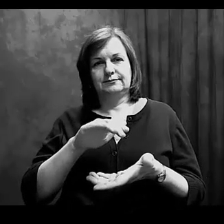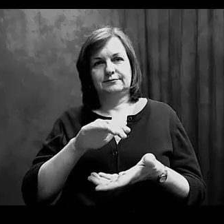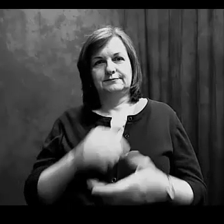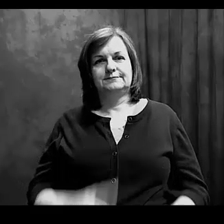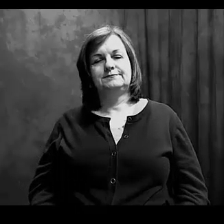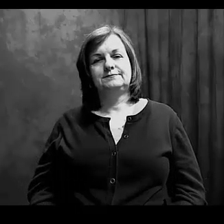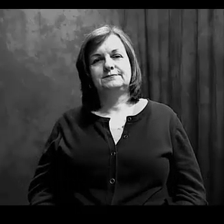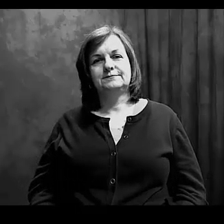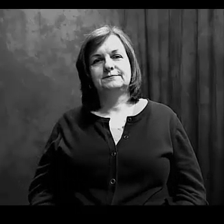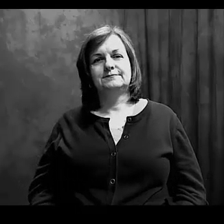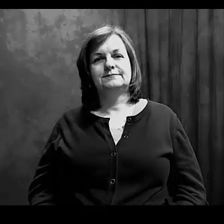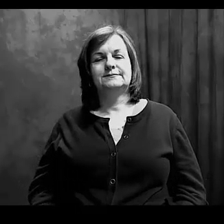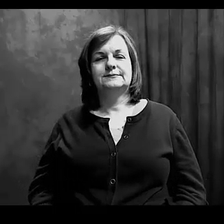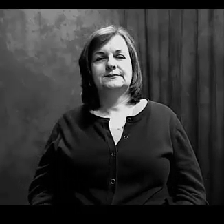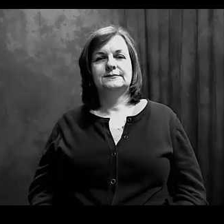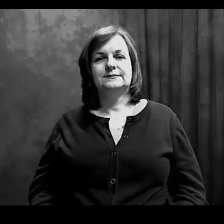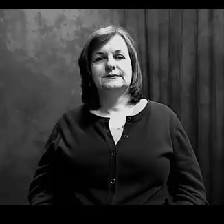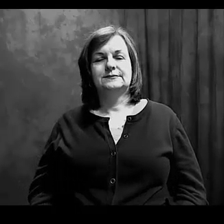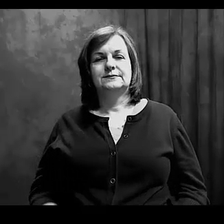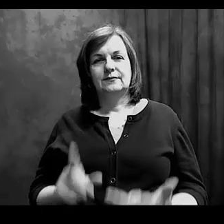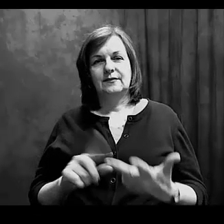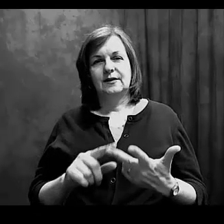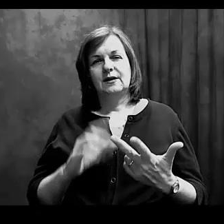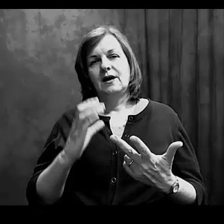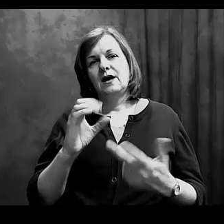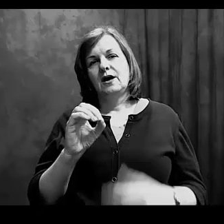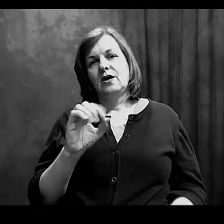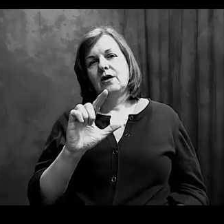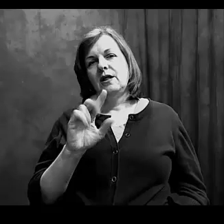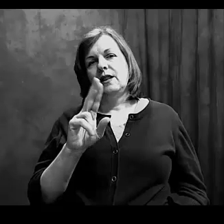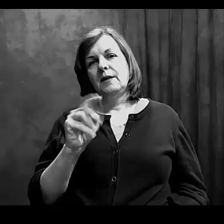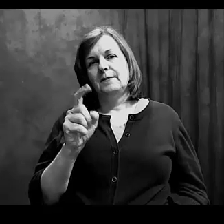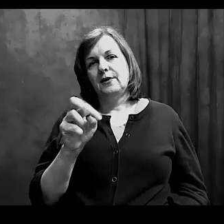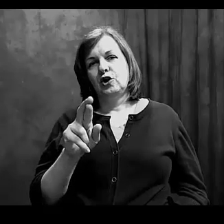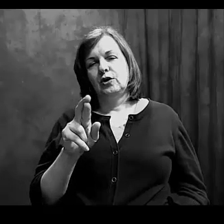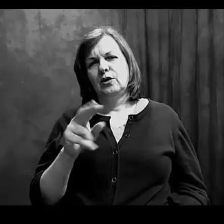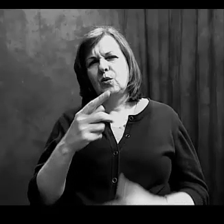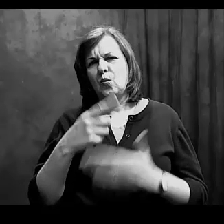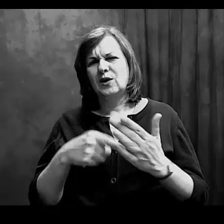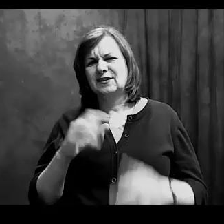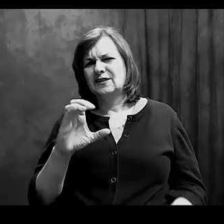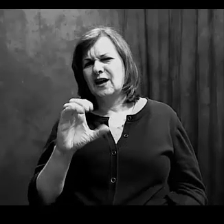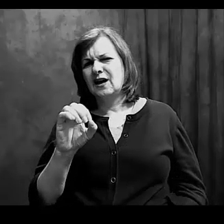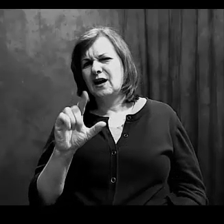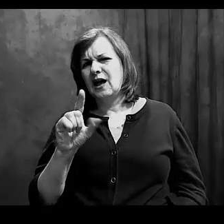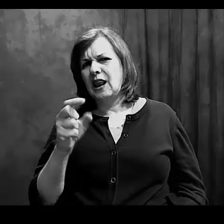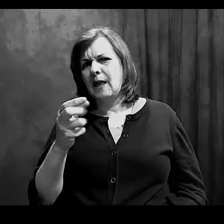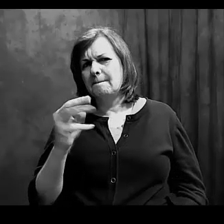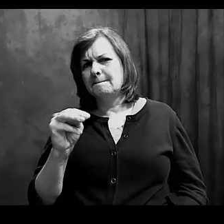to take that into consideration. But it's a cube. Columnar? What's a